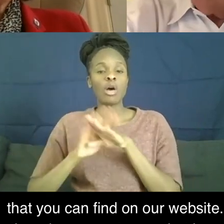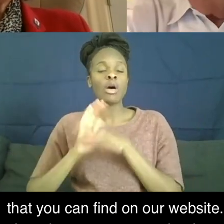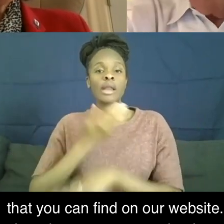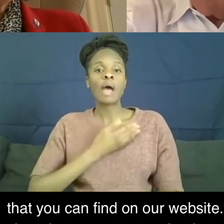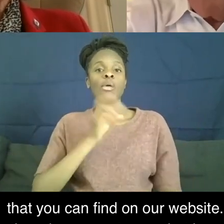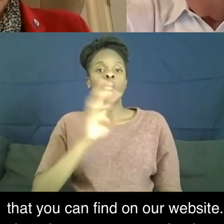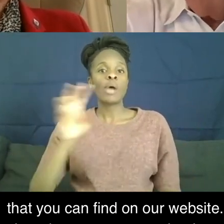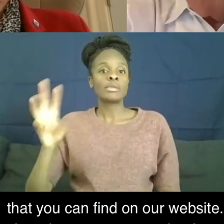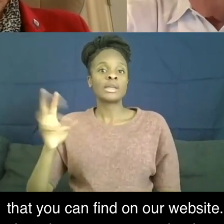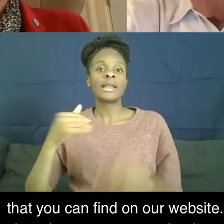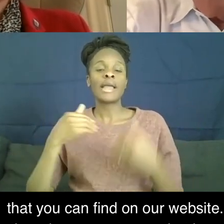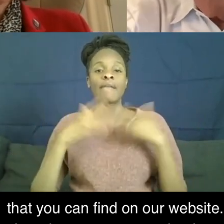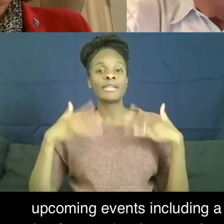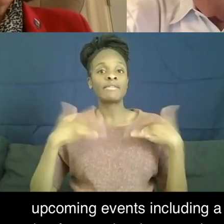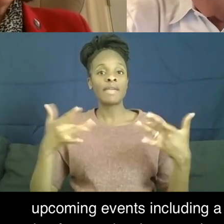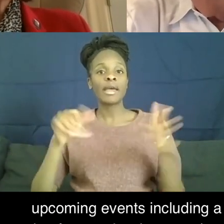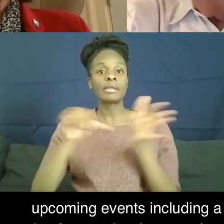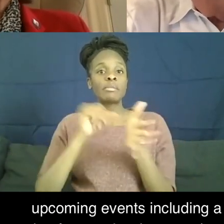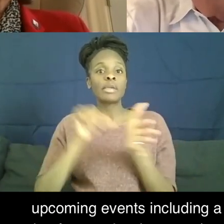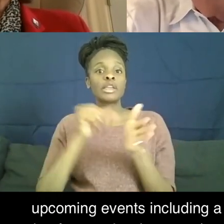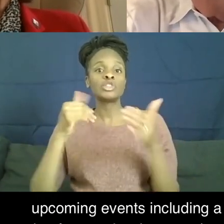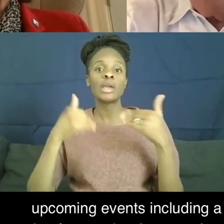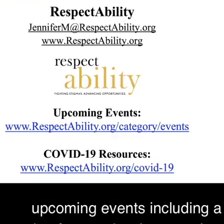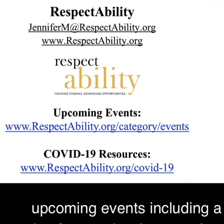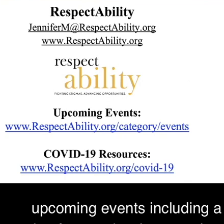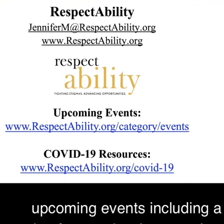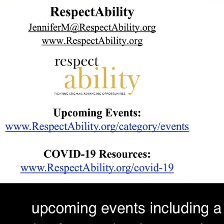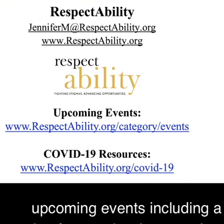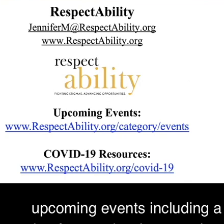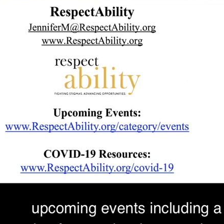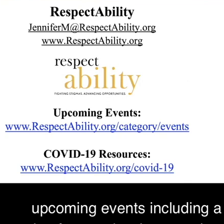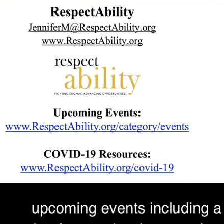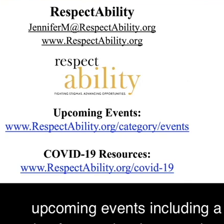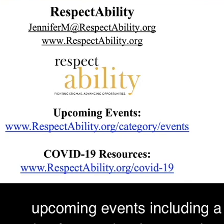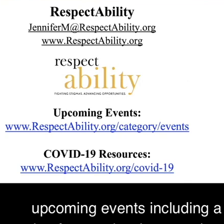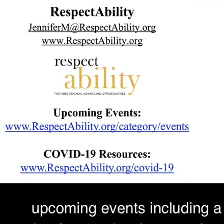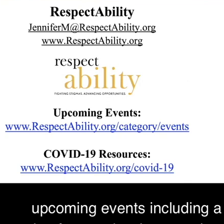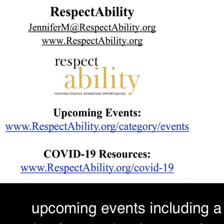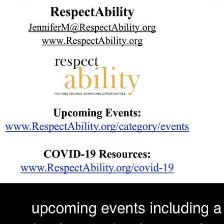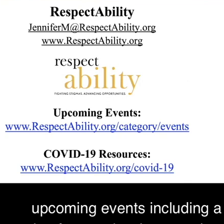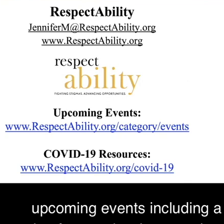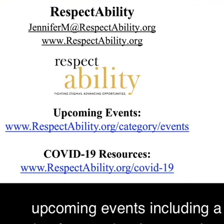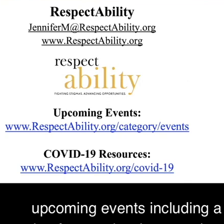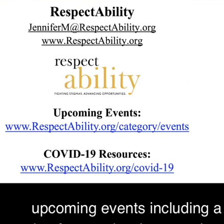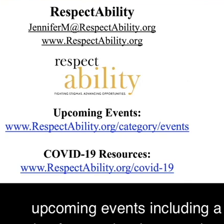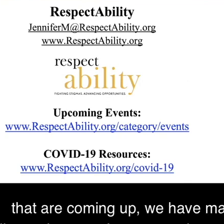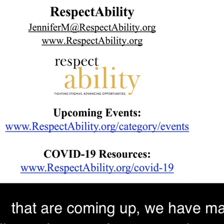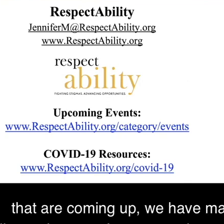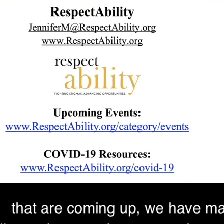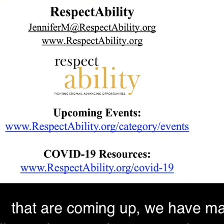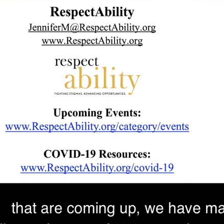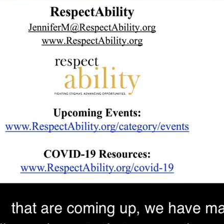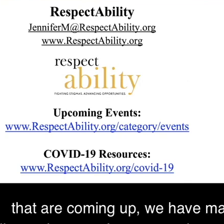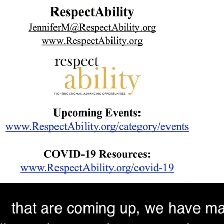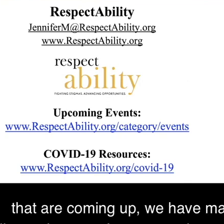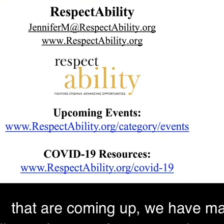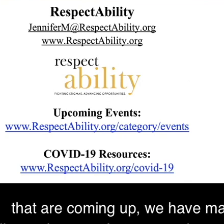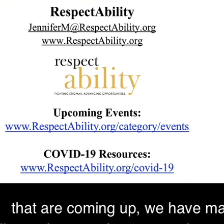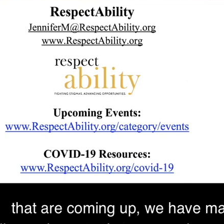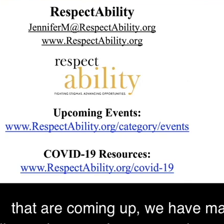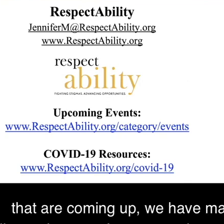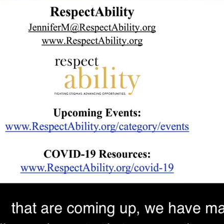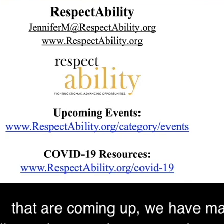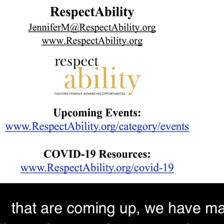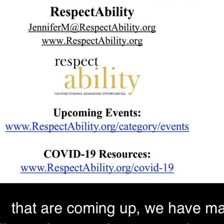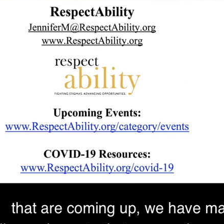an event page that has, uh, our upcoming events, including we have a convening for people who use wheelchairs that are coming